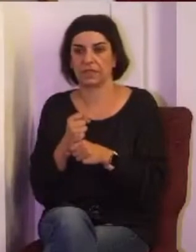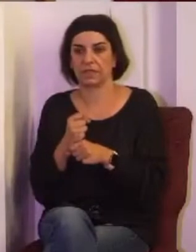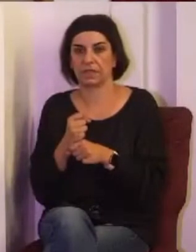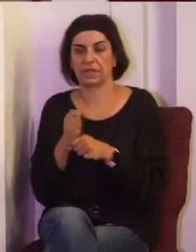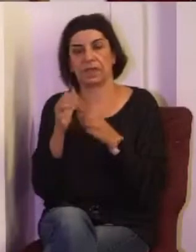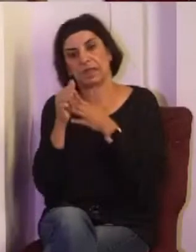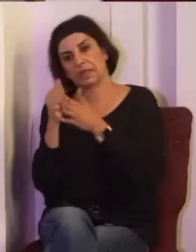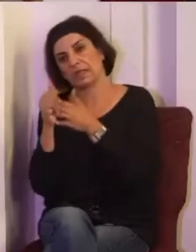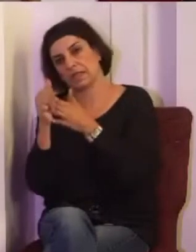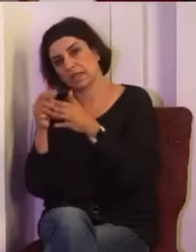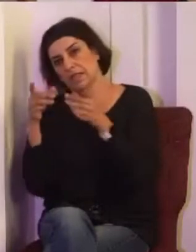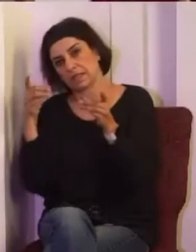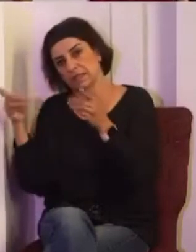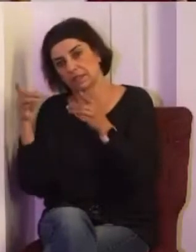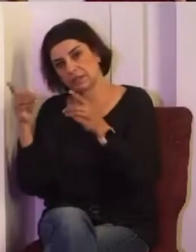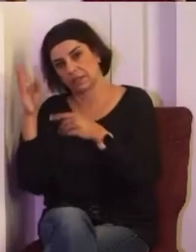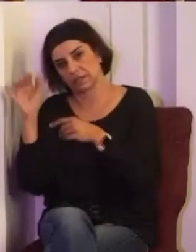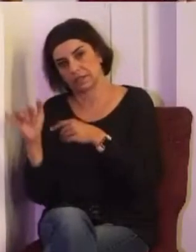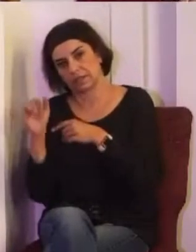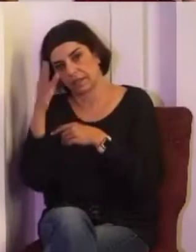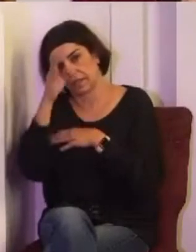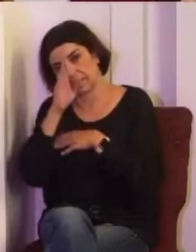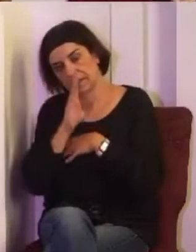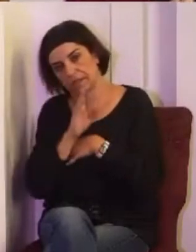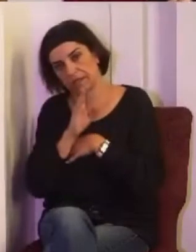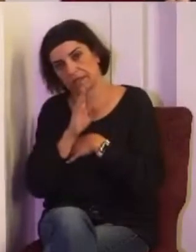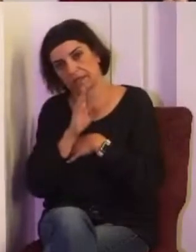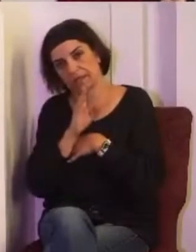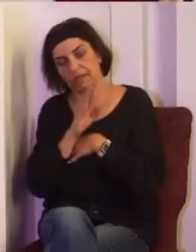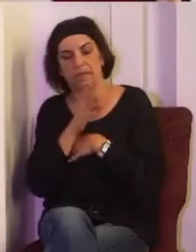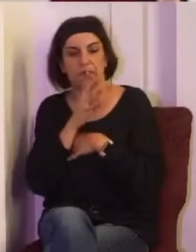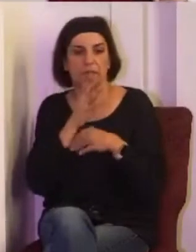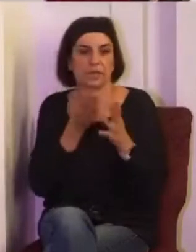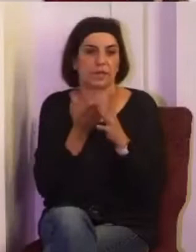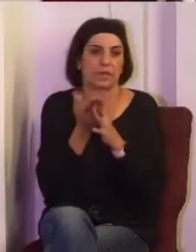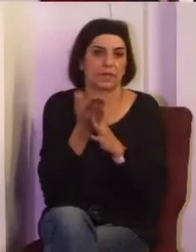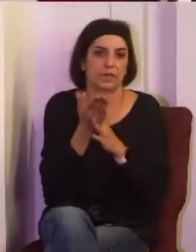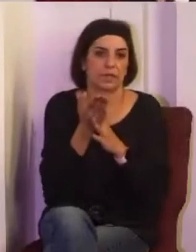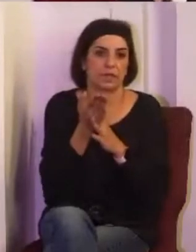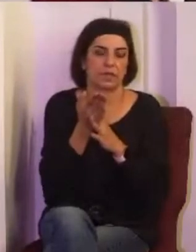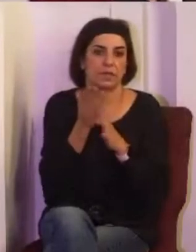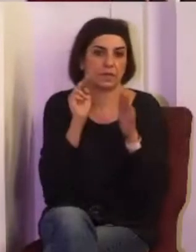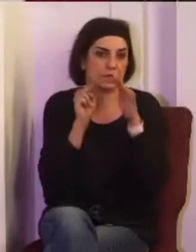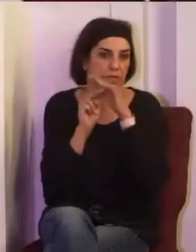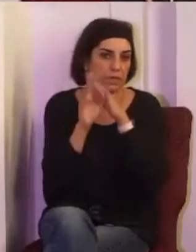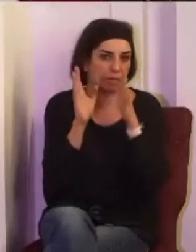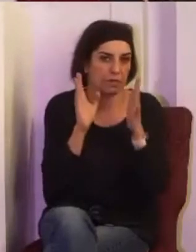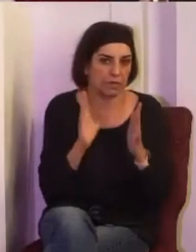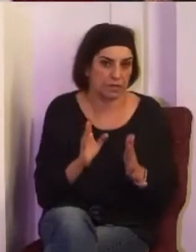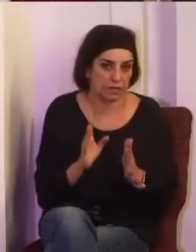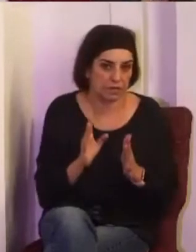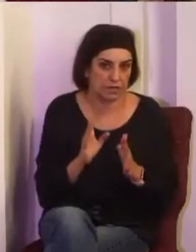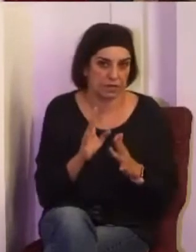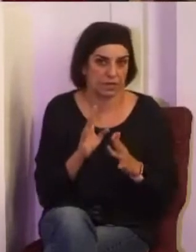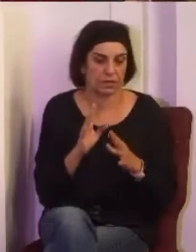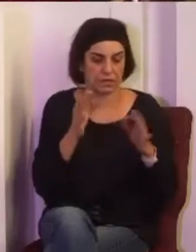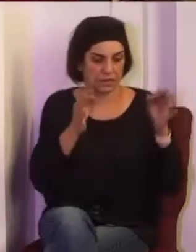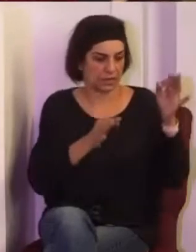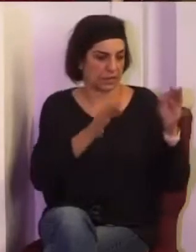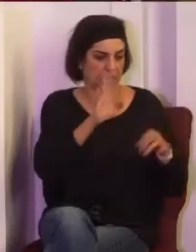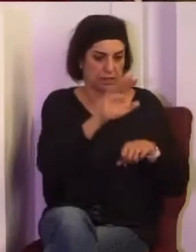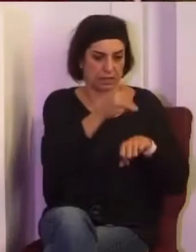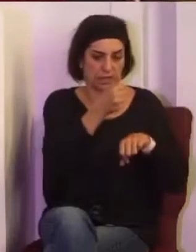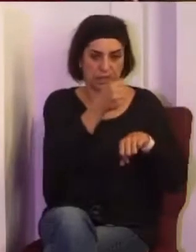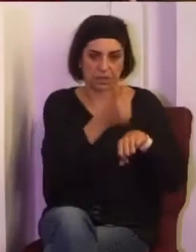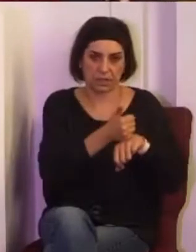and directed by God. God would speak through the prophets, and then they had judges set up. Remember, one of the